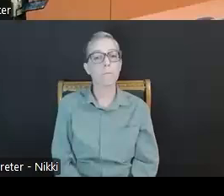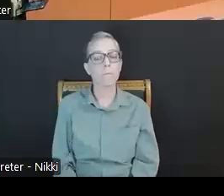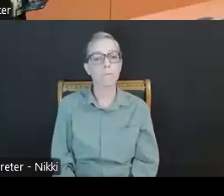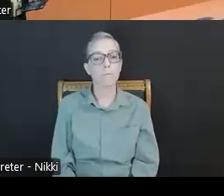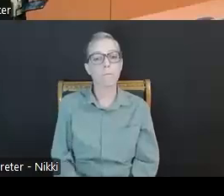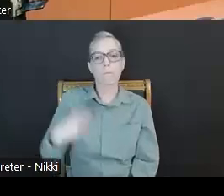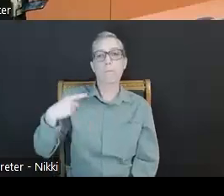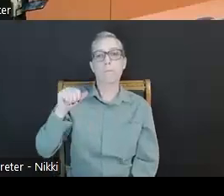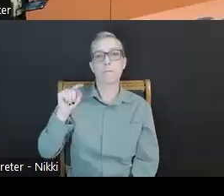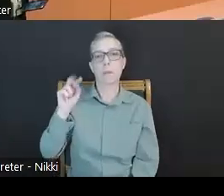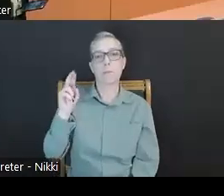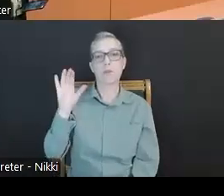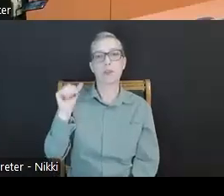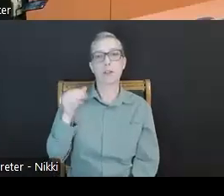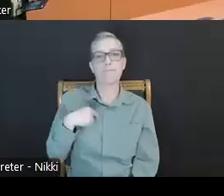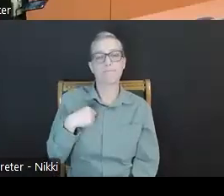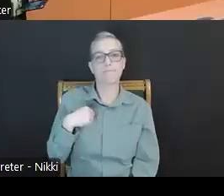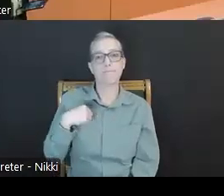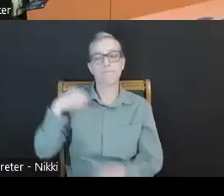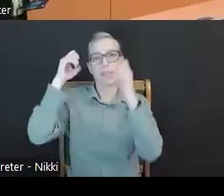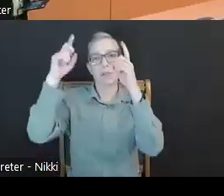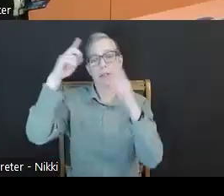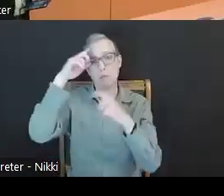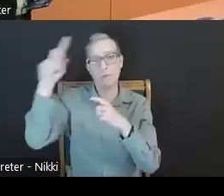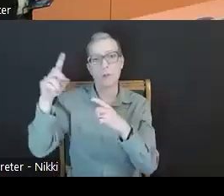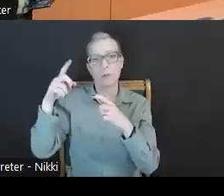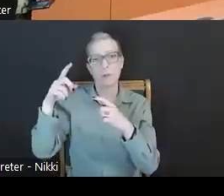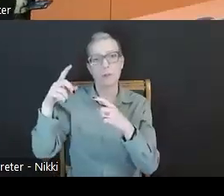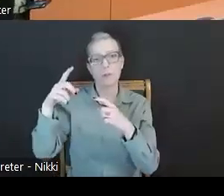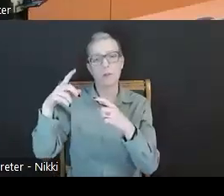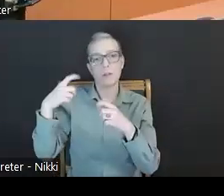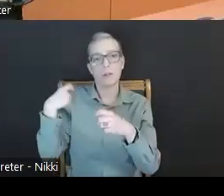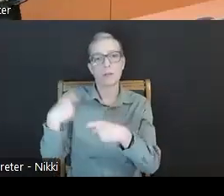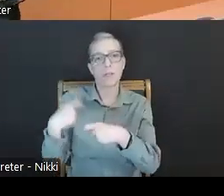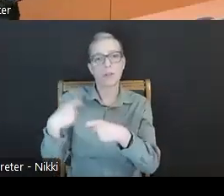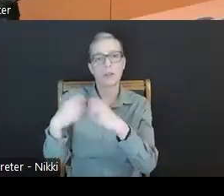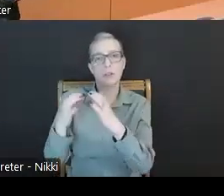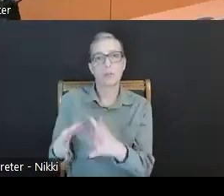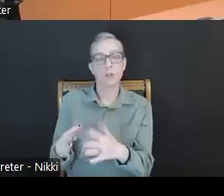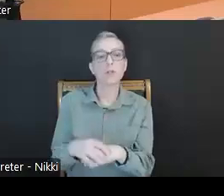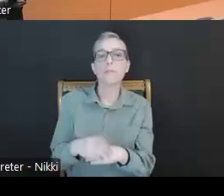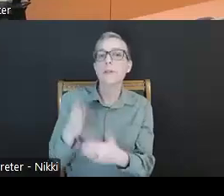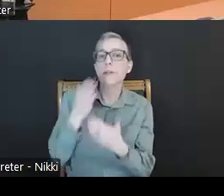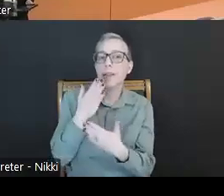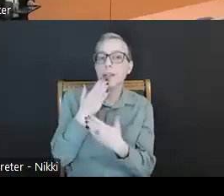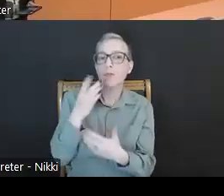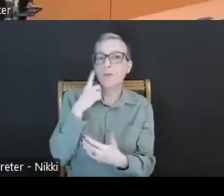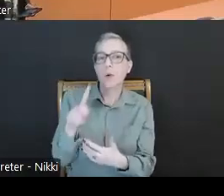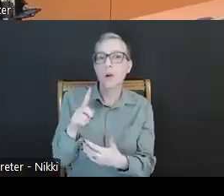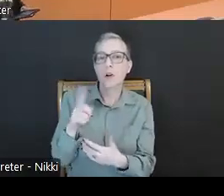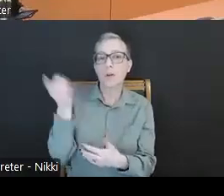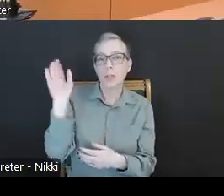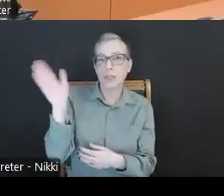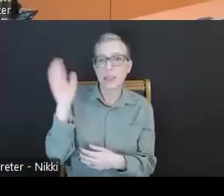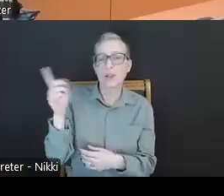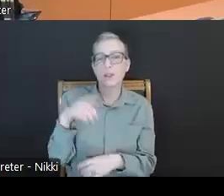Patricia, the educator for the Spanish interpreters. Thank you for this presentation. Thank you for being a champion